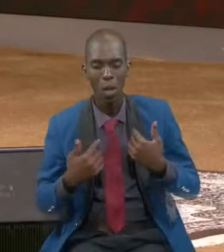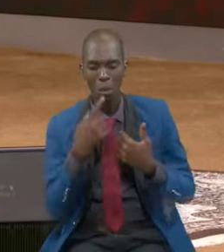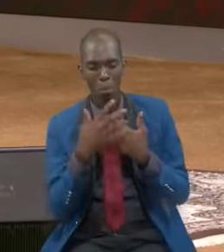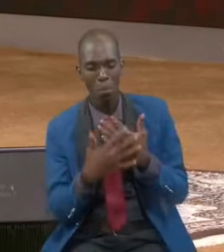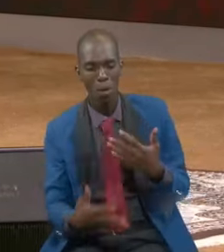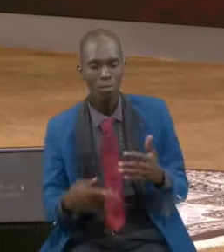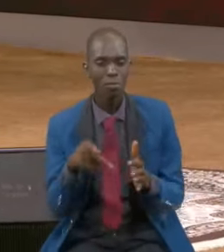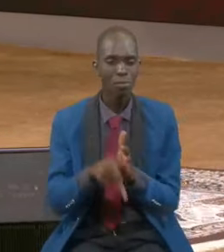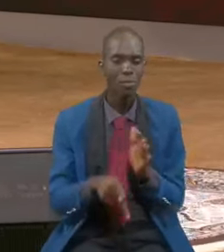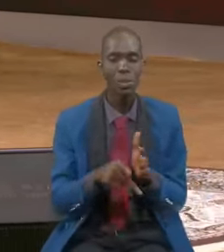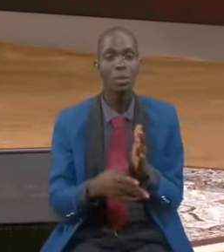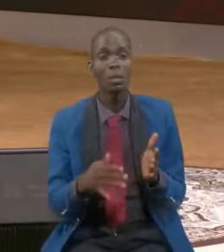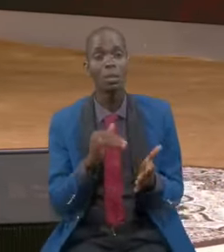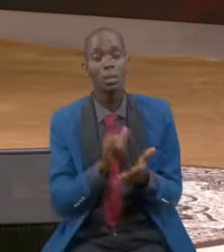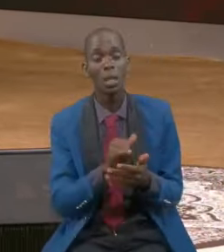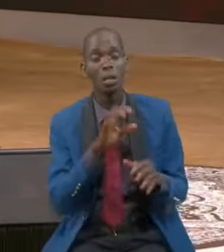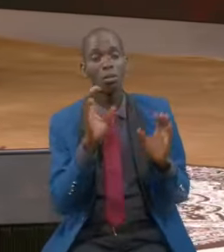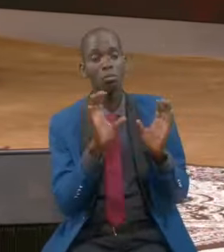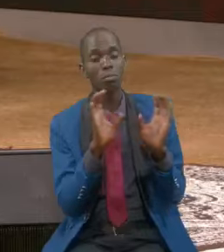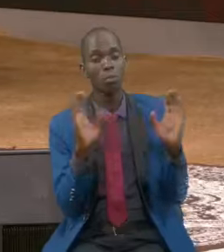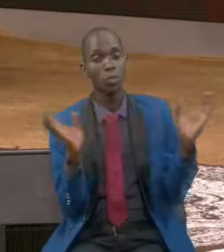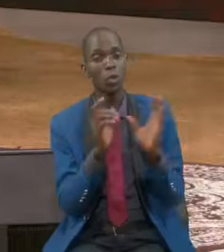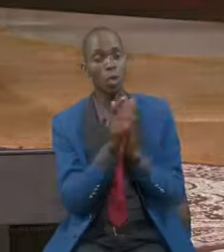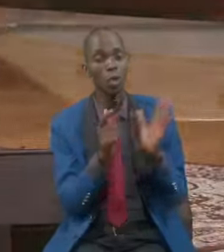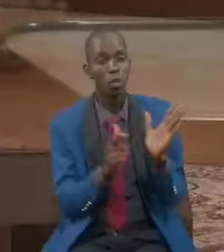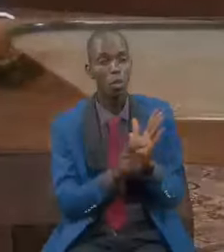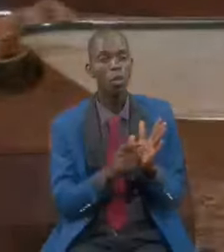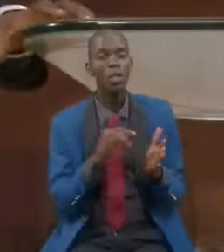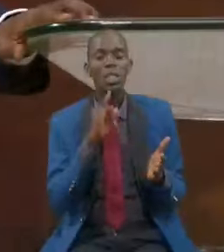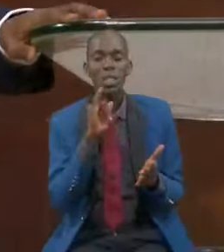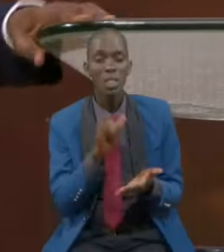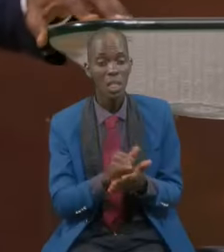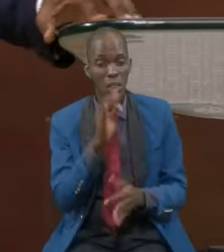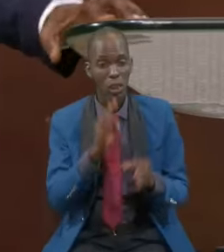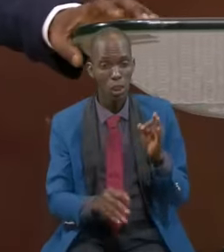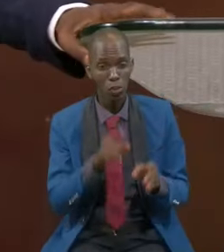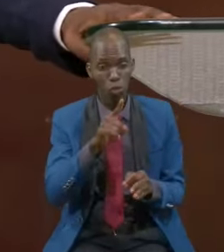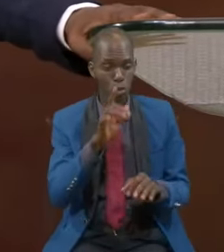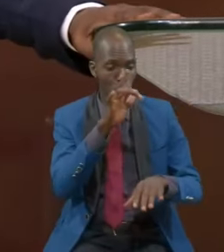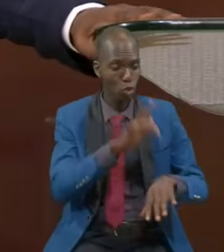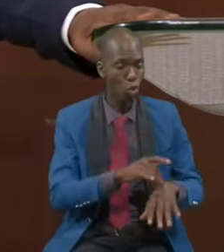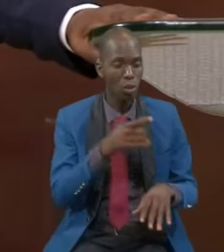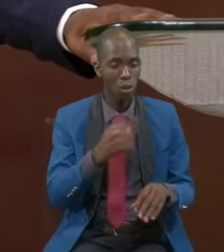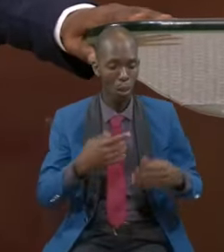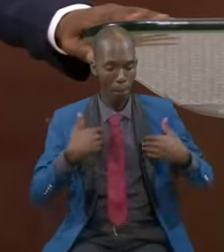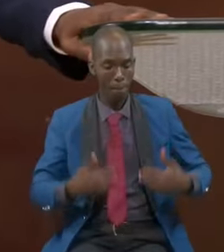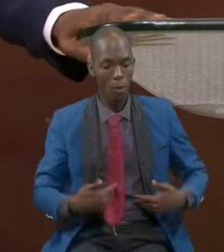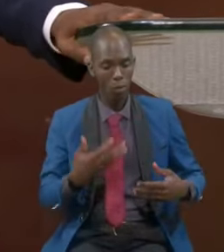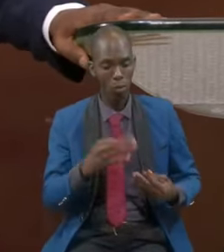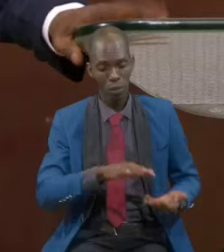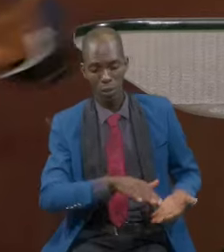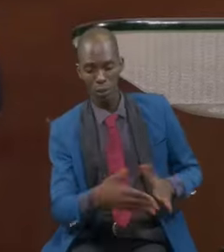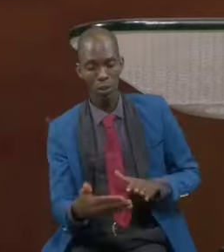law is concerning, if you touch a dead body, then you're unclean till the evening.